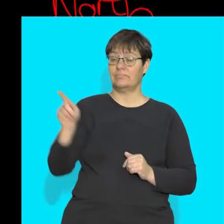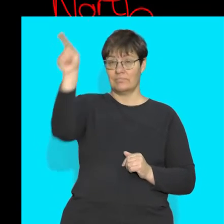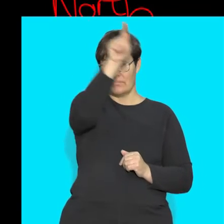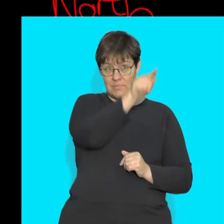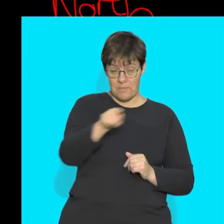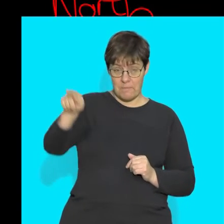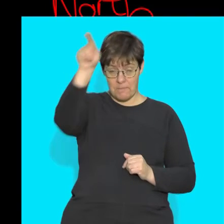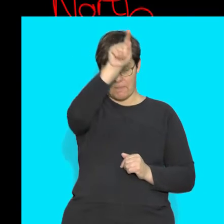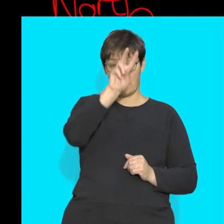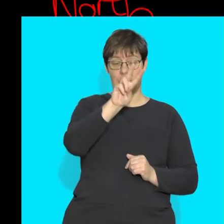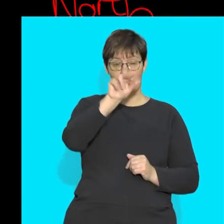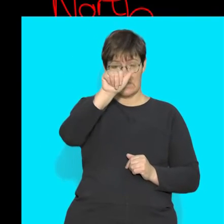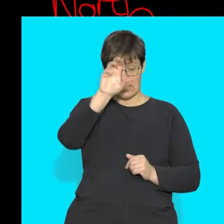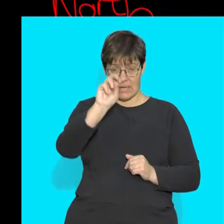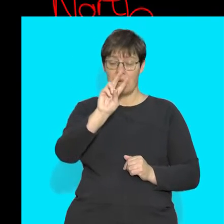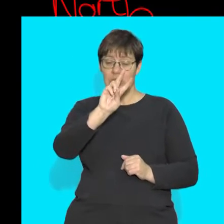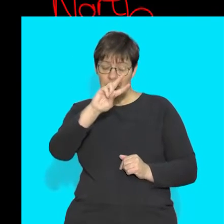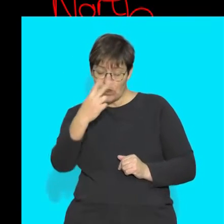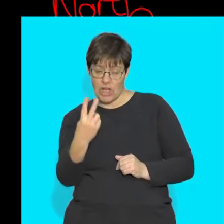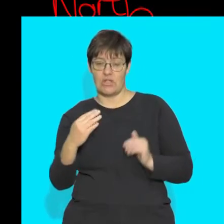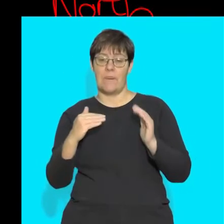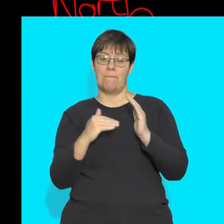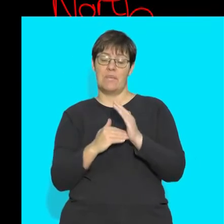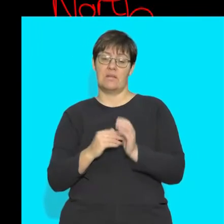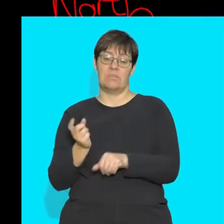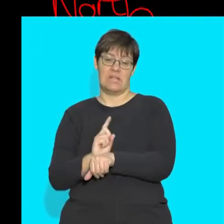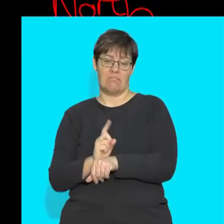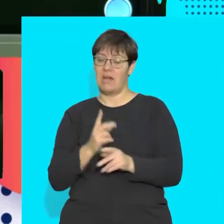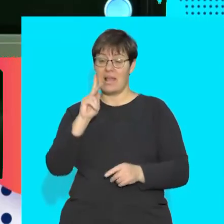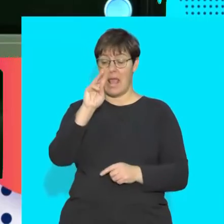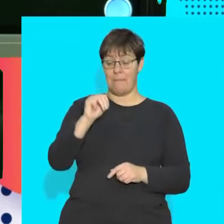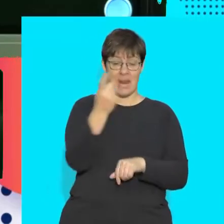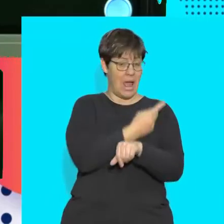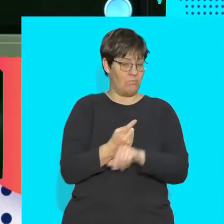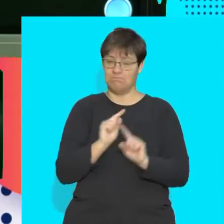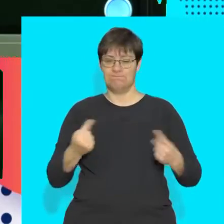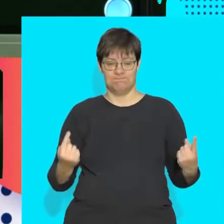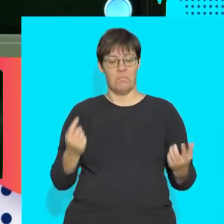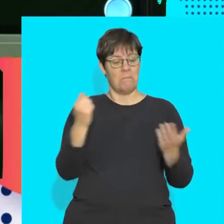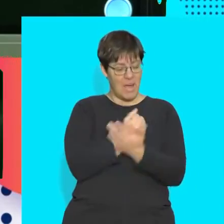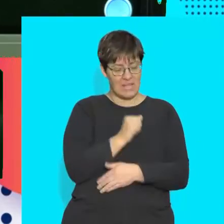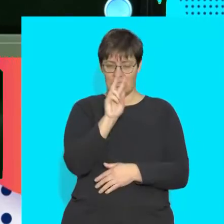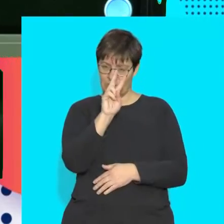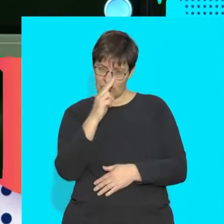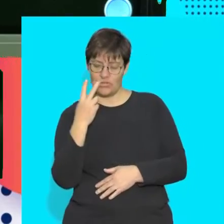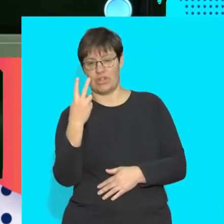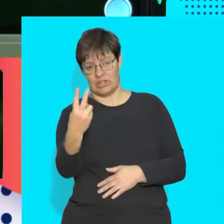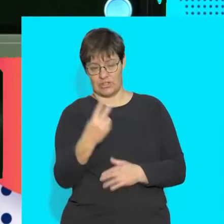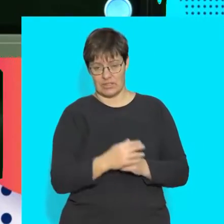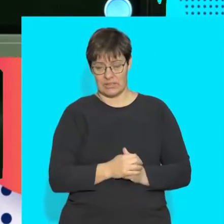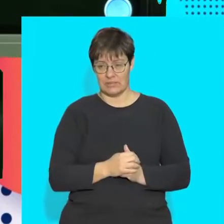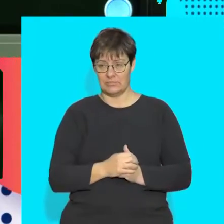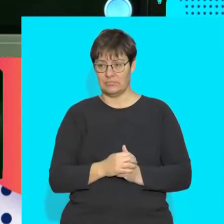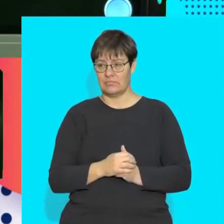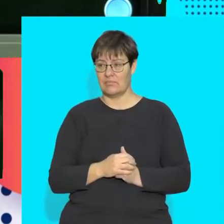this. We cannot work in kilometers per hour. We must work in meters per